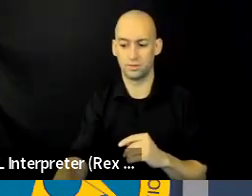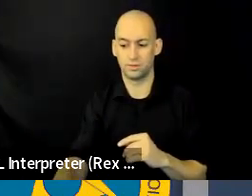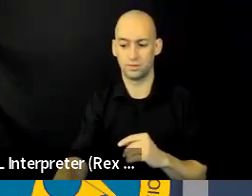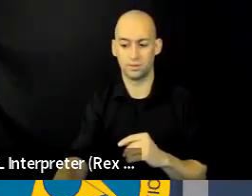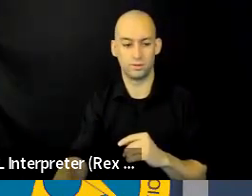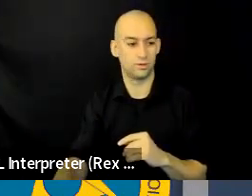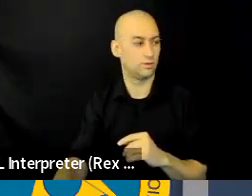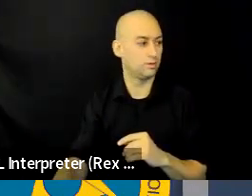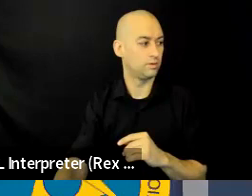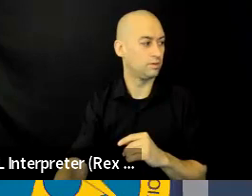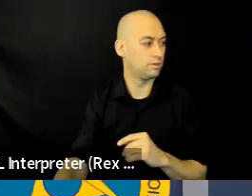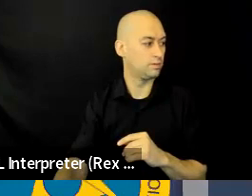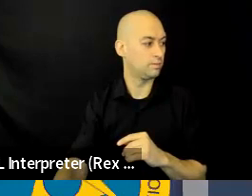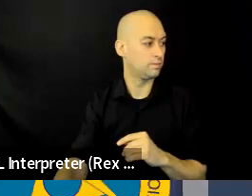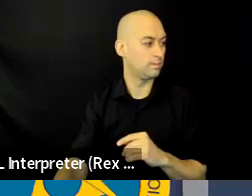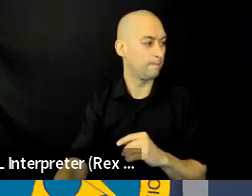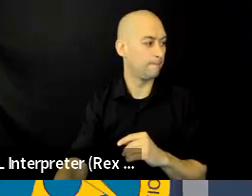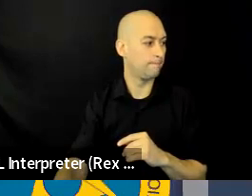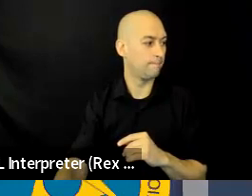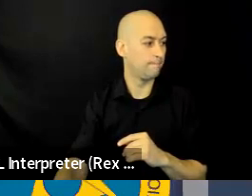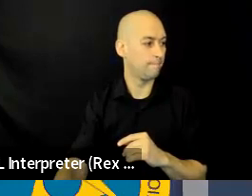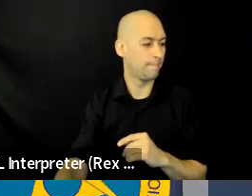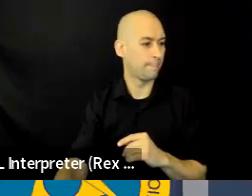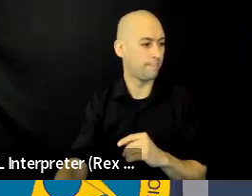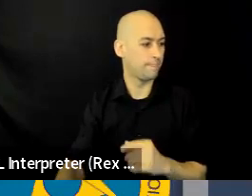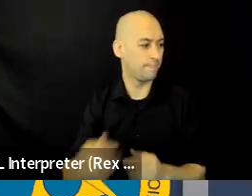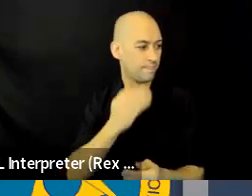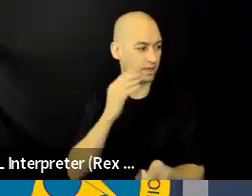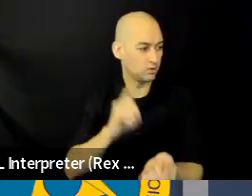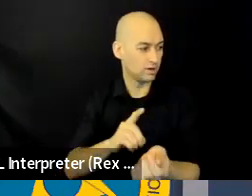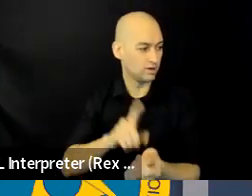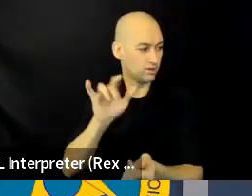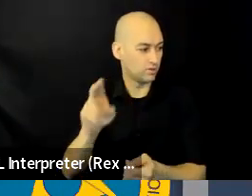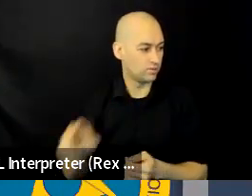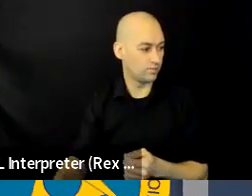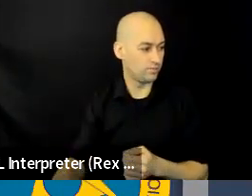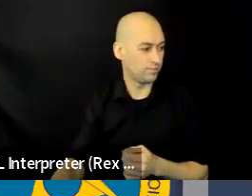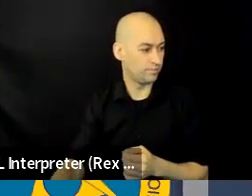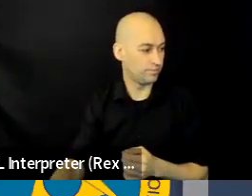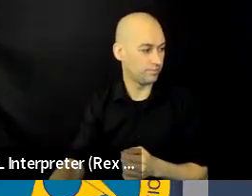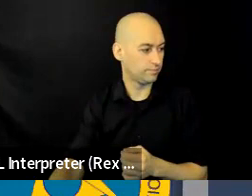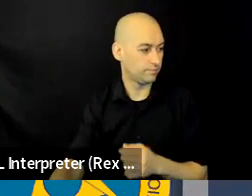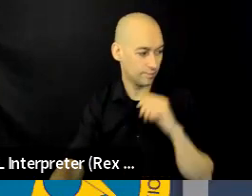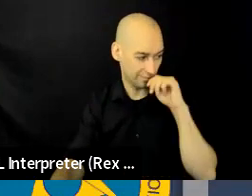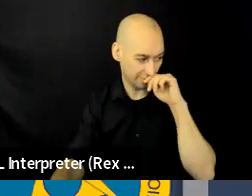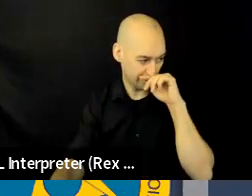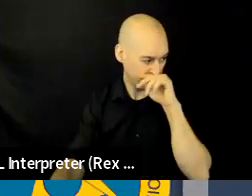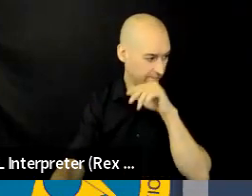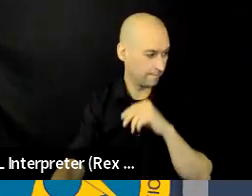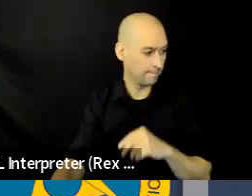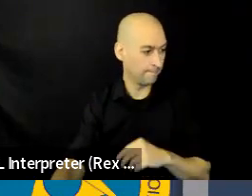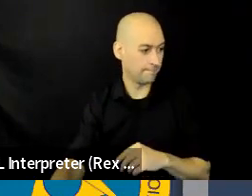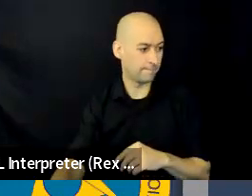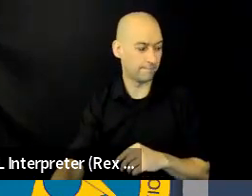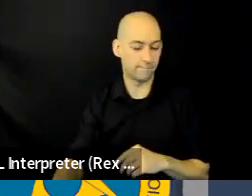Thank you, Dr. Liu. Is there a second? I'm going to give that one to Grisby, but you guys can arm wrestle over it if you'd like. Okay.